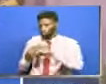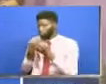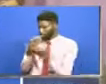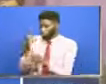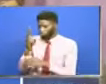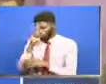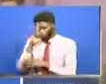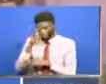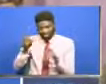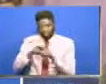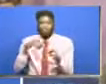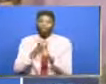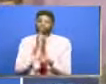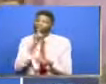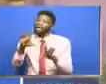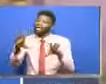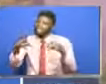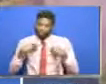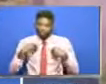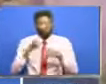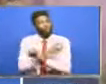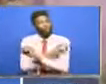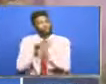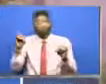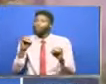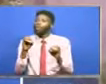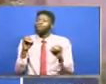don't entertain or embrace